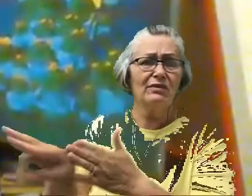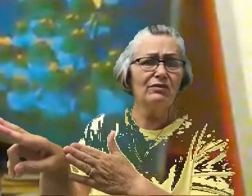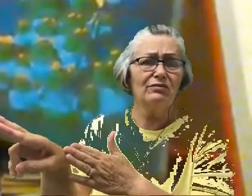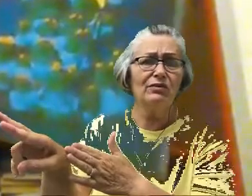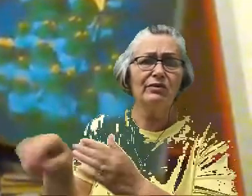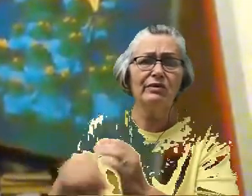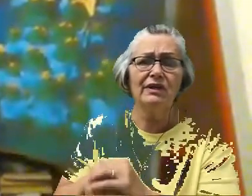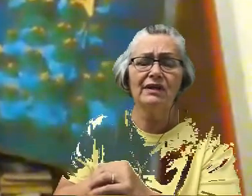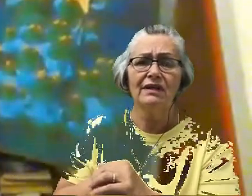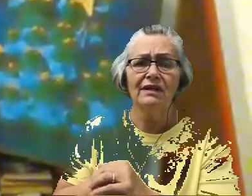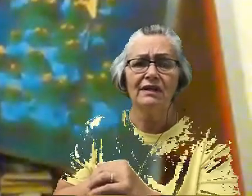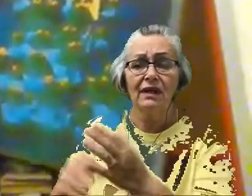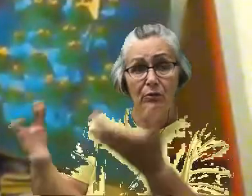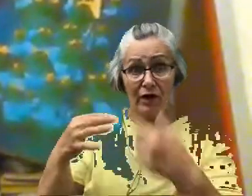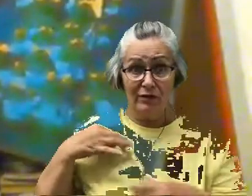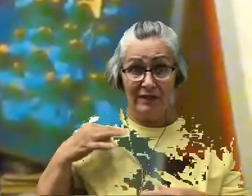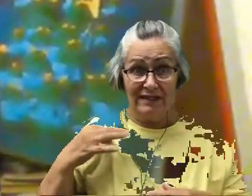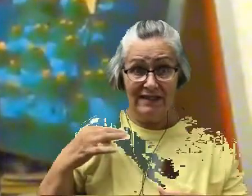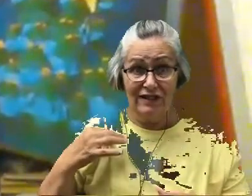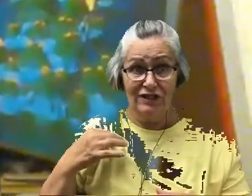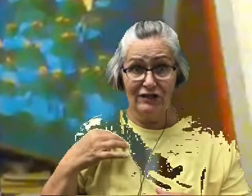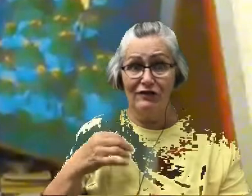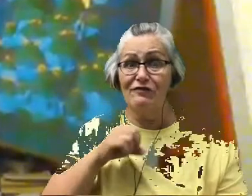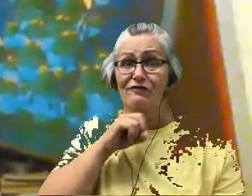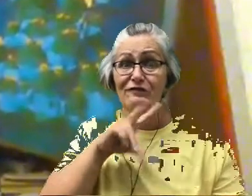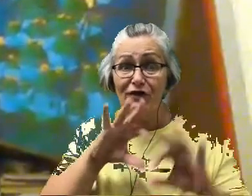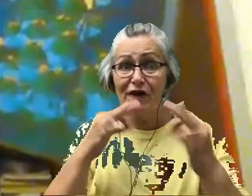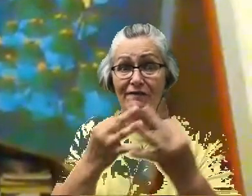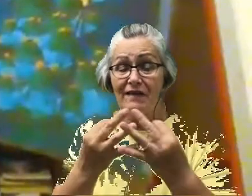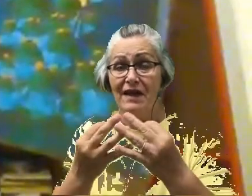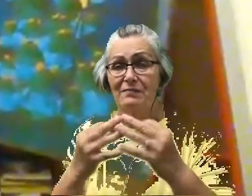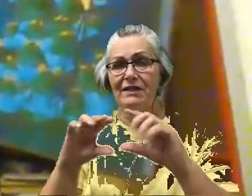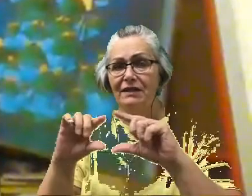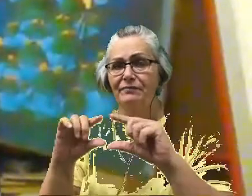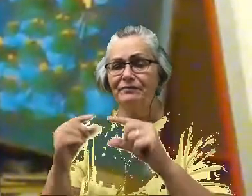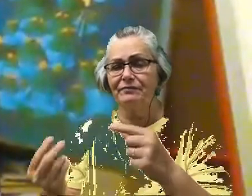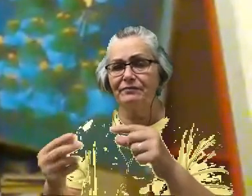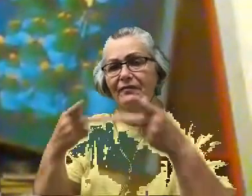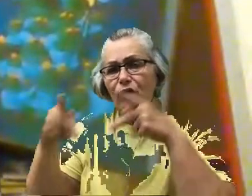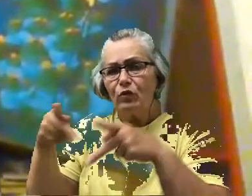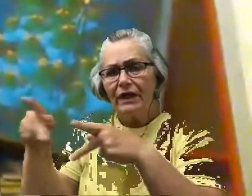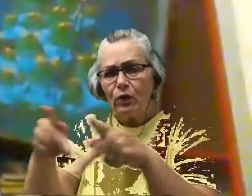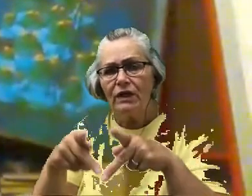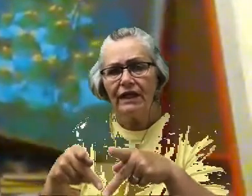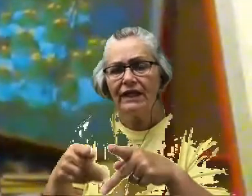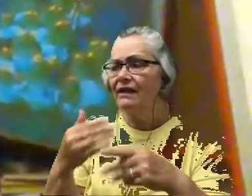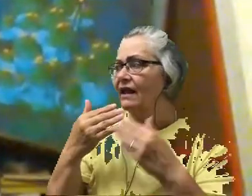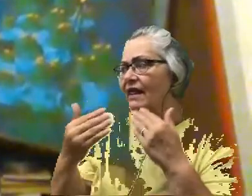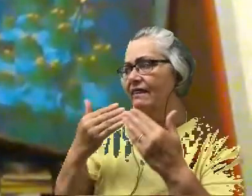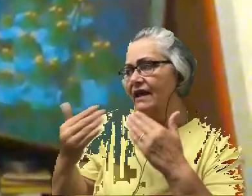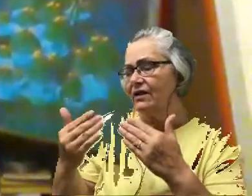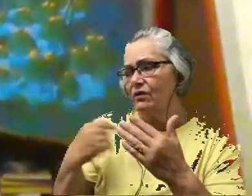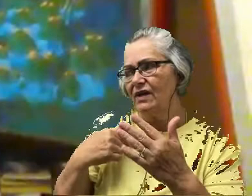said. Brought you a t-shirt, Frog Family Reunion. Thank you, Rabbit said. I was about to read a